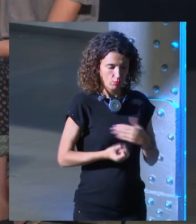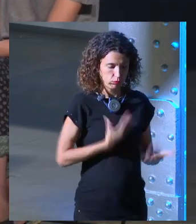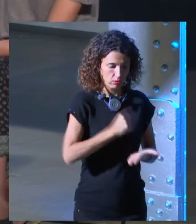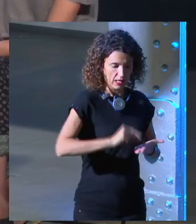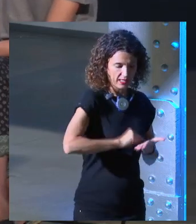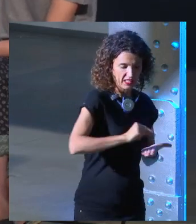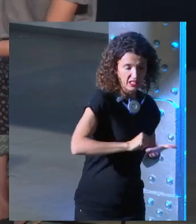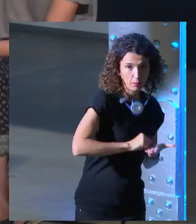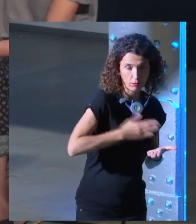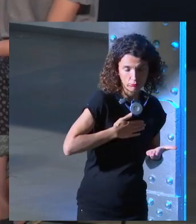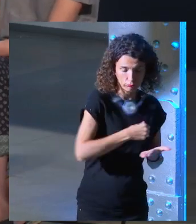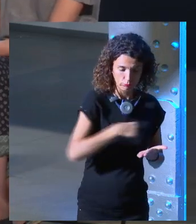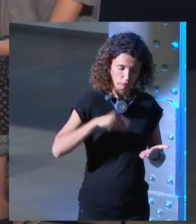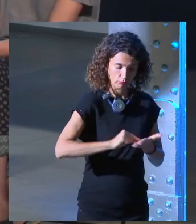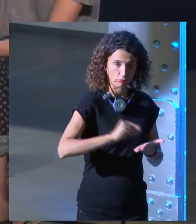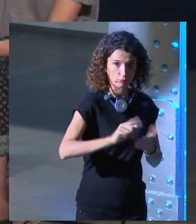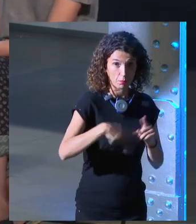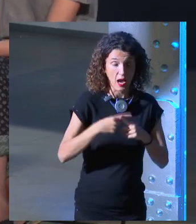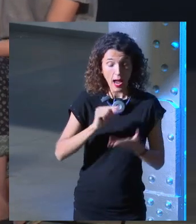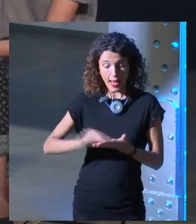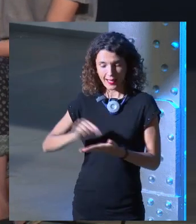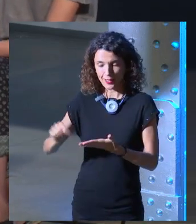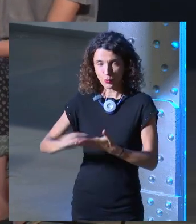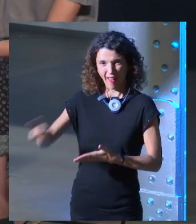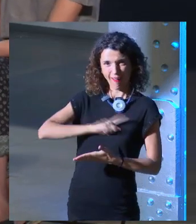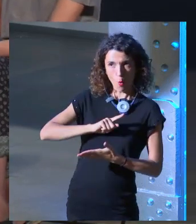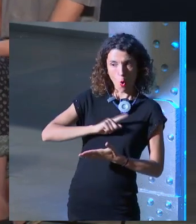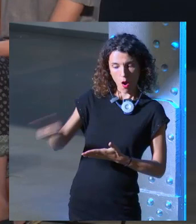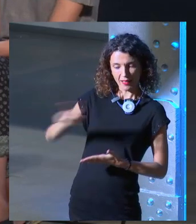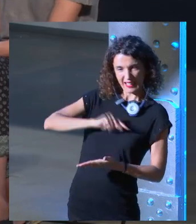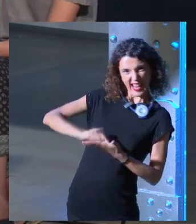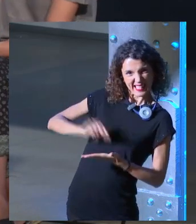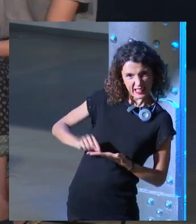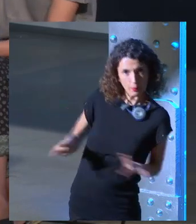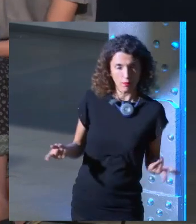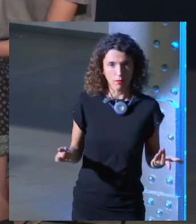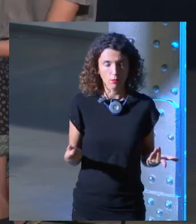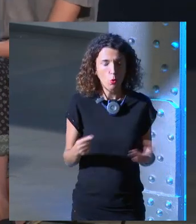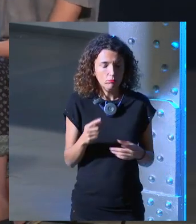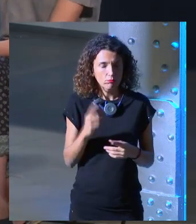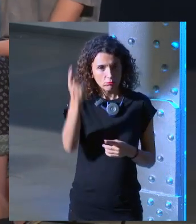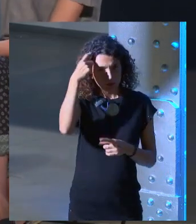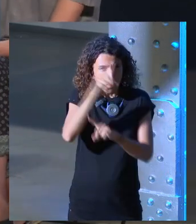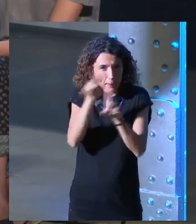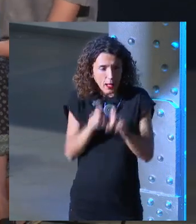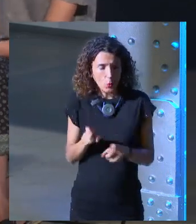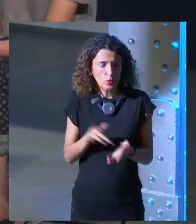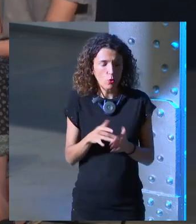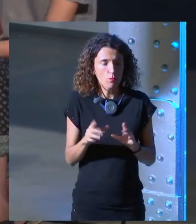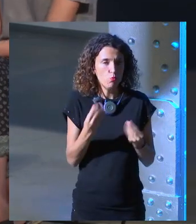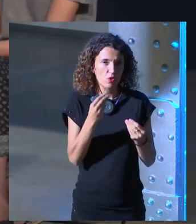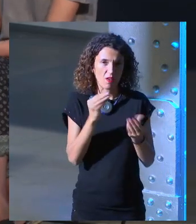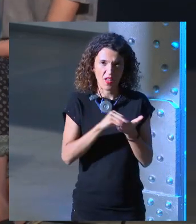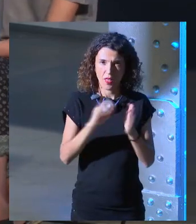claim that there are two different types of writings. The writing you write and the writing that writes you. And I have